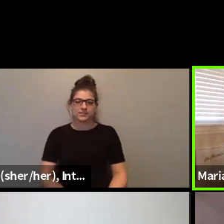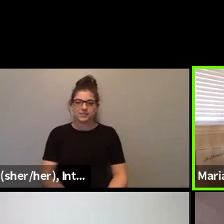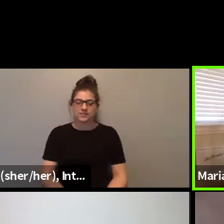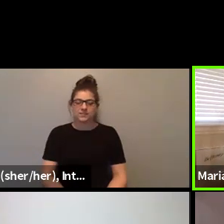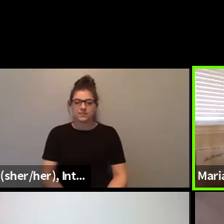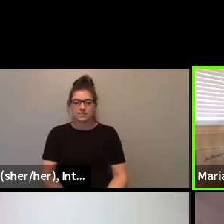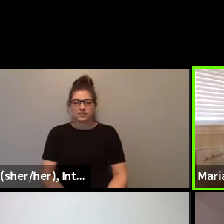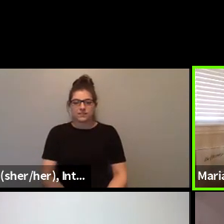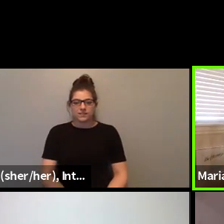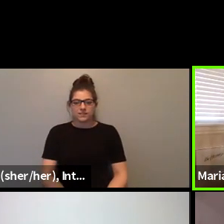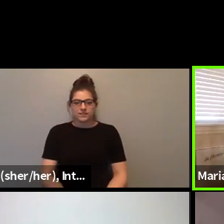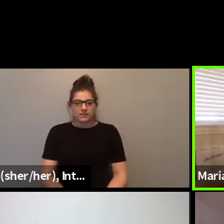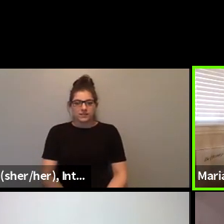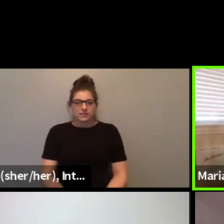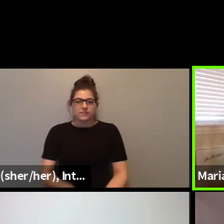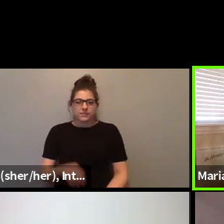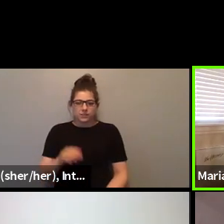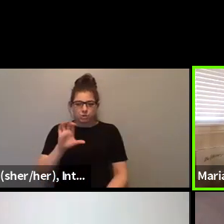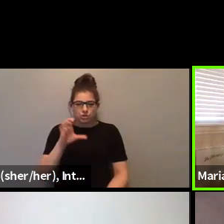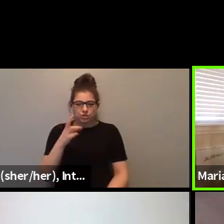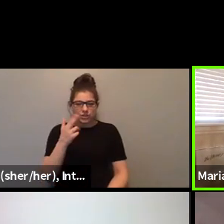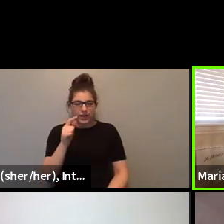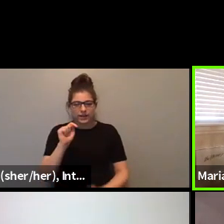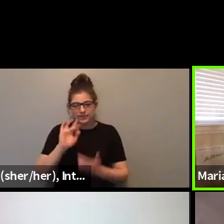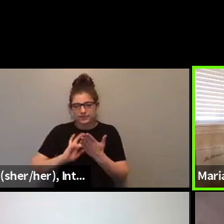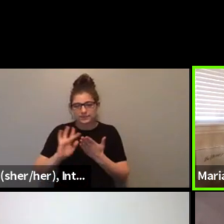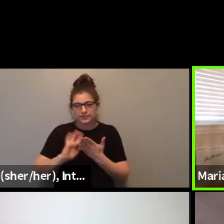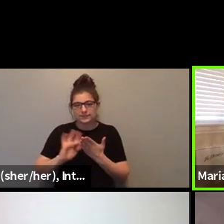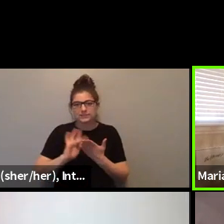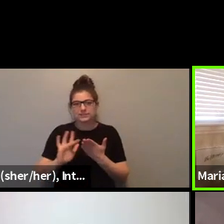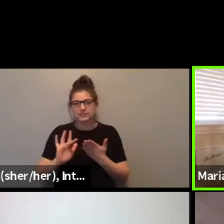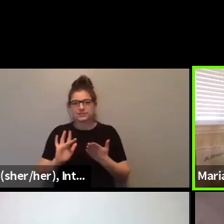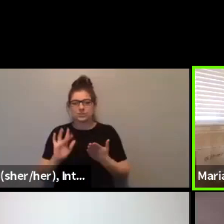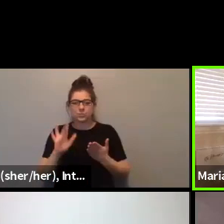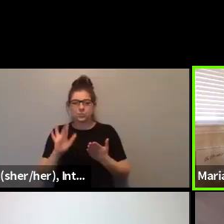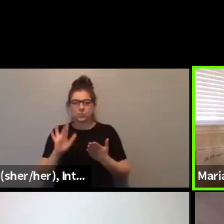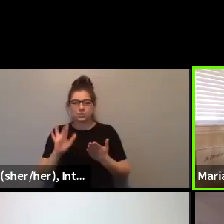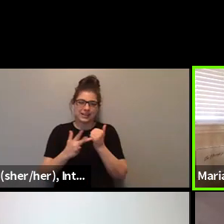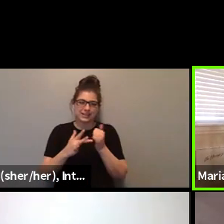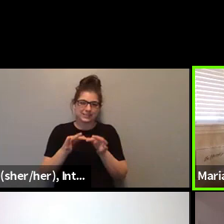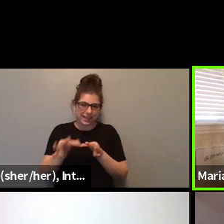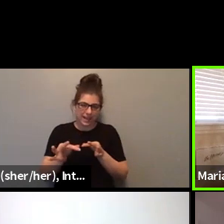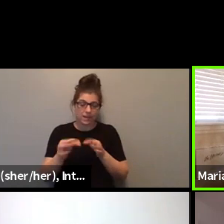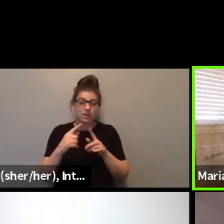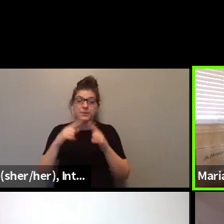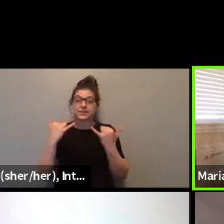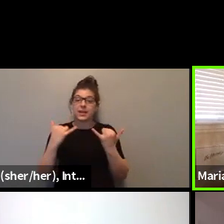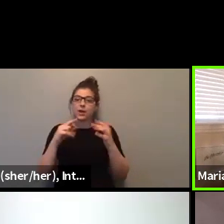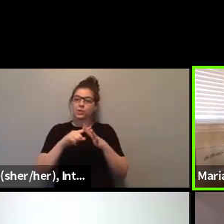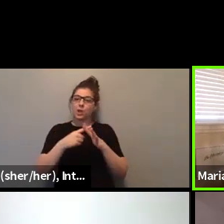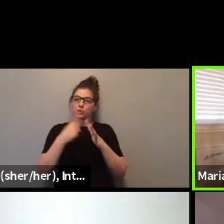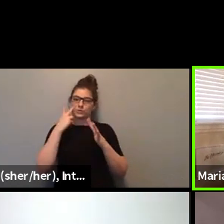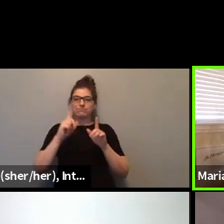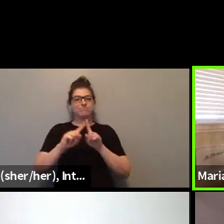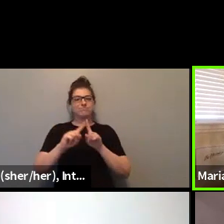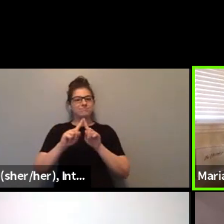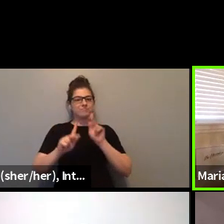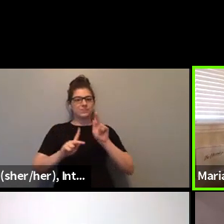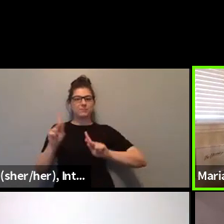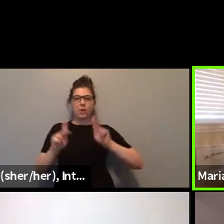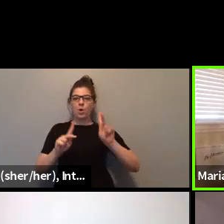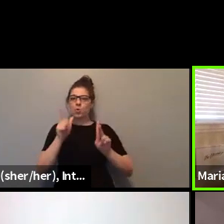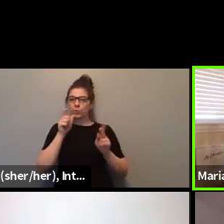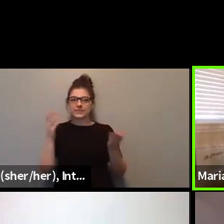I'm looking in the chat function. Forgive the technological delay. But now we can start to see kind of a little bit of who's